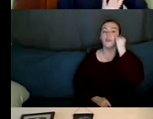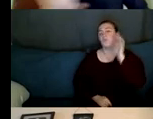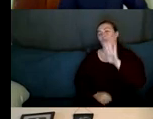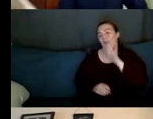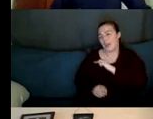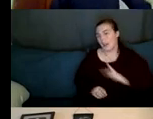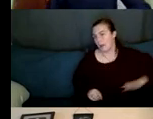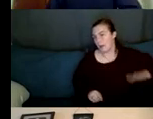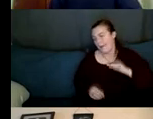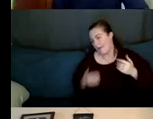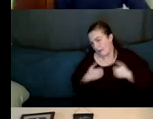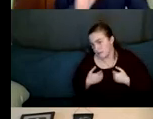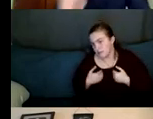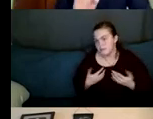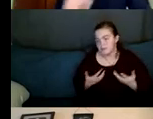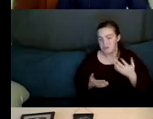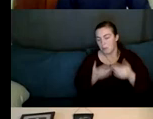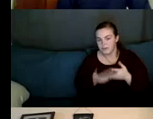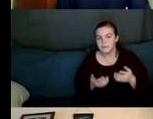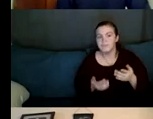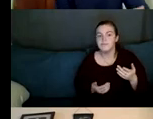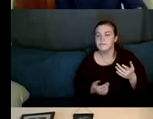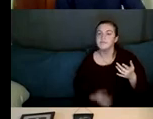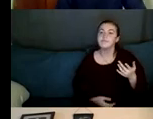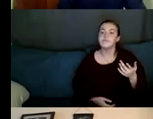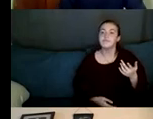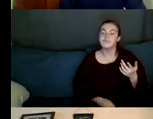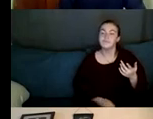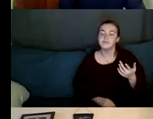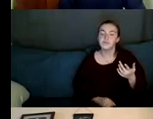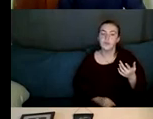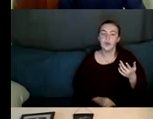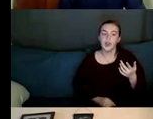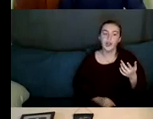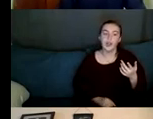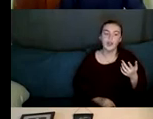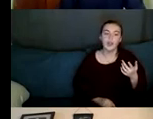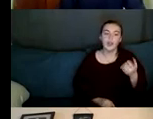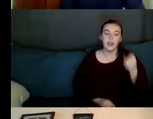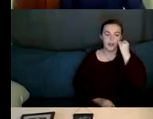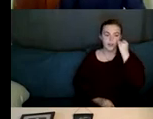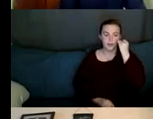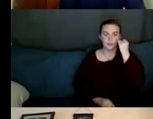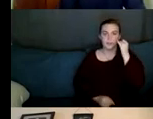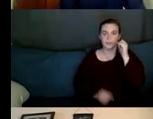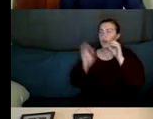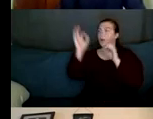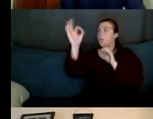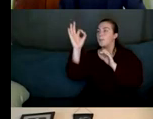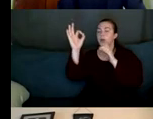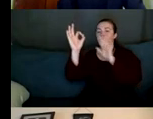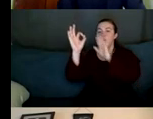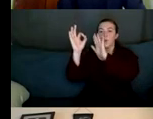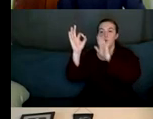does emails through a Google Suite, if you go up to that little grid that we looked at when